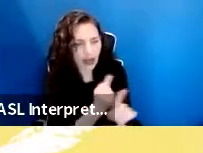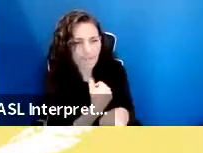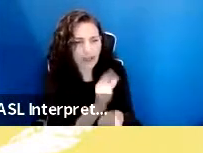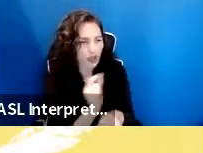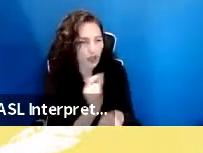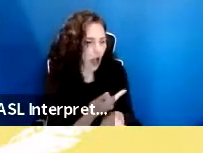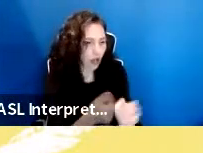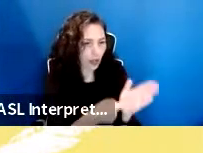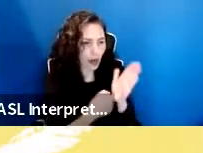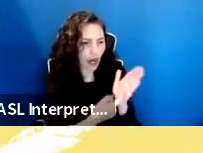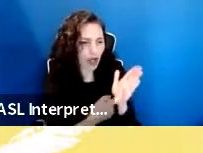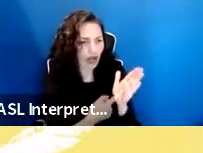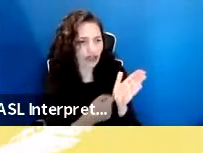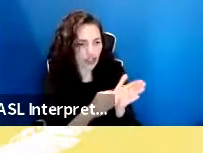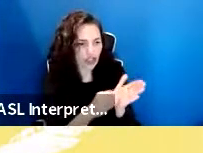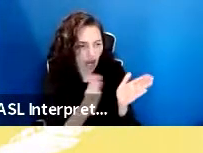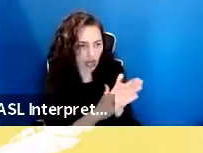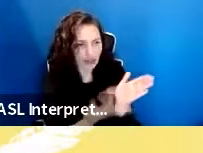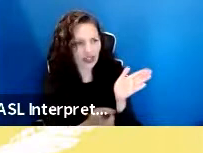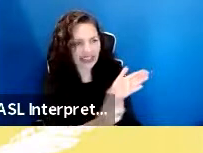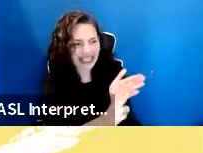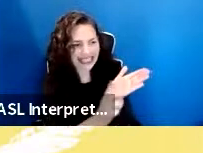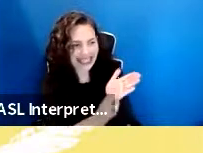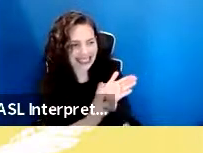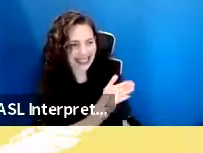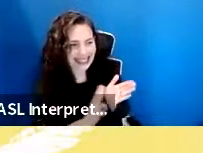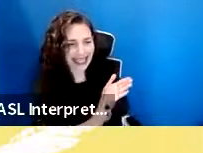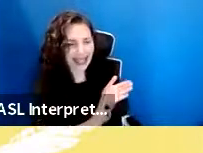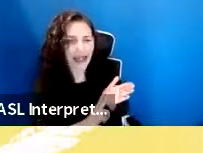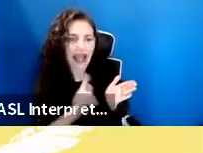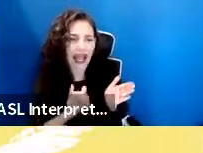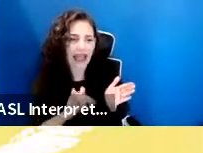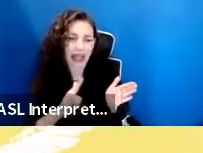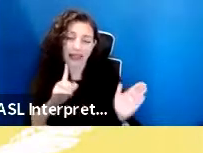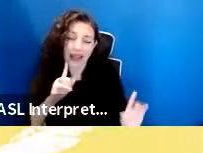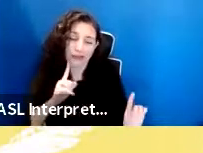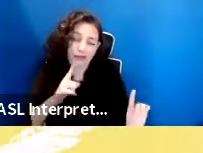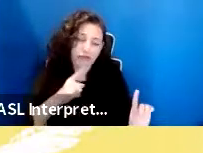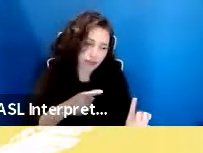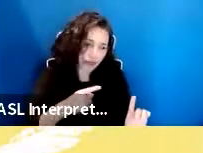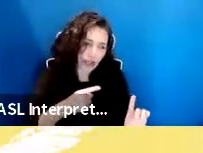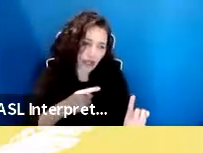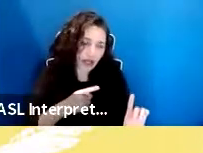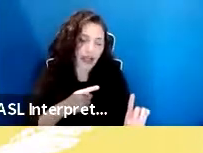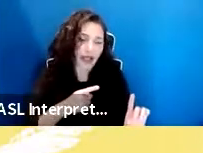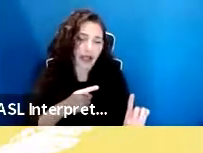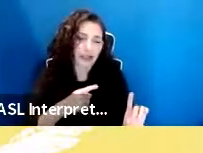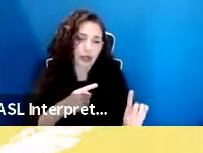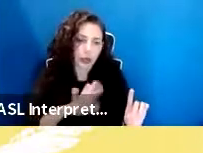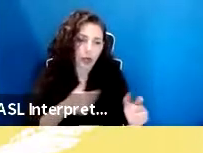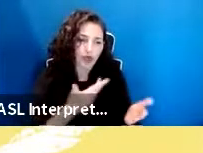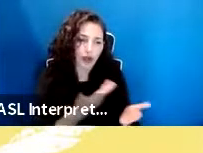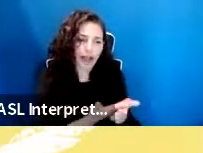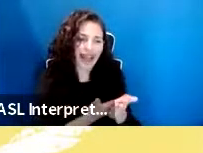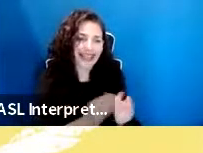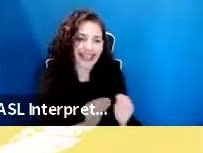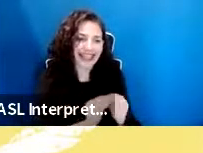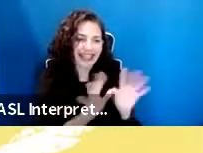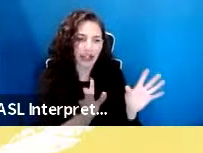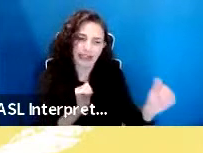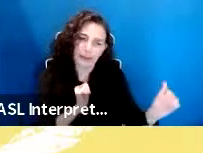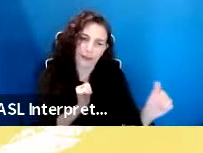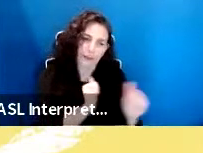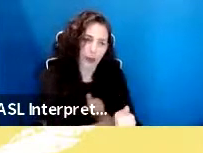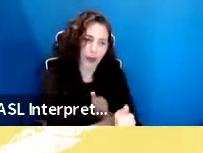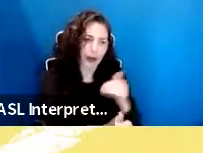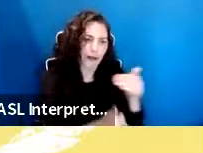documentation, and get you to that very important clearance process. Just a friendly reminder, just because you submit